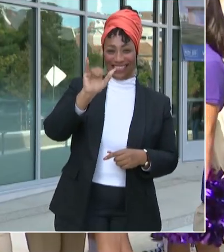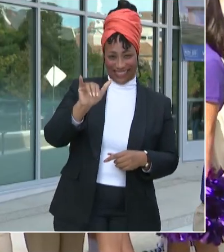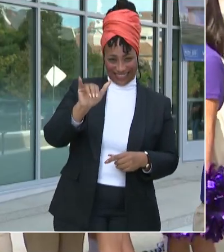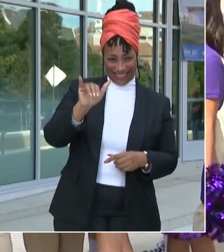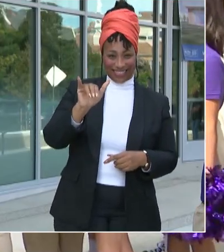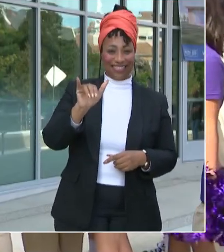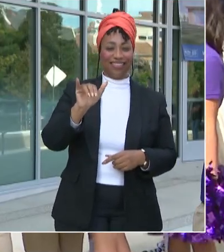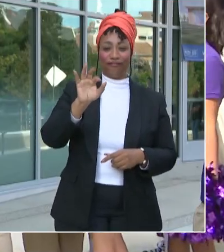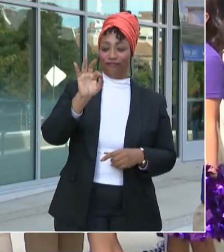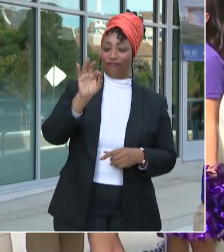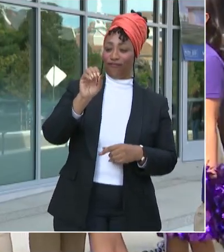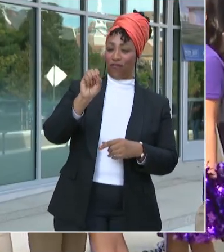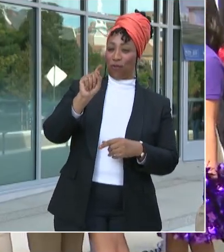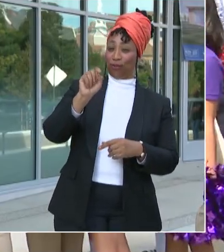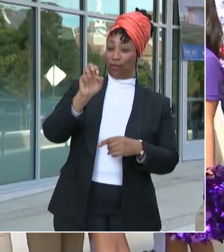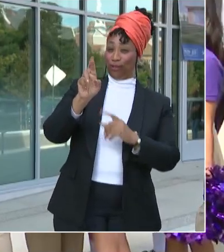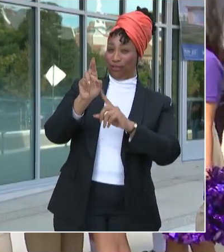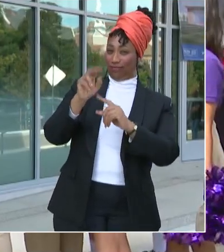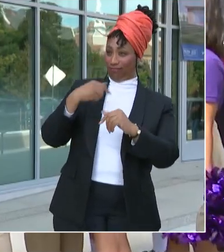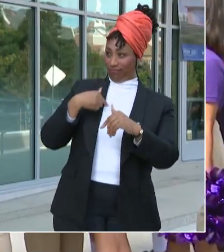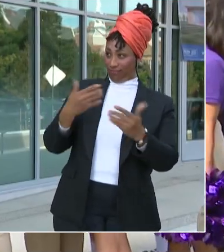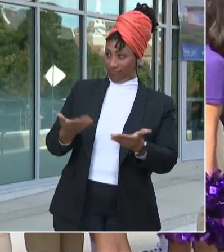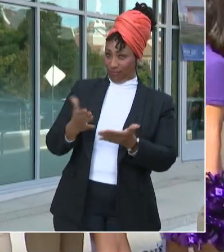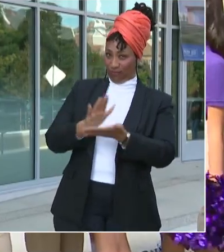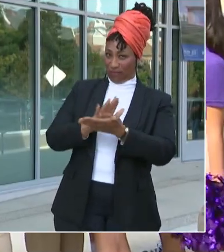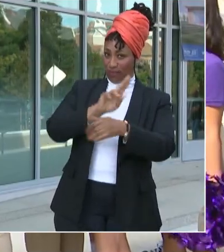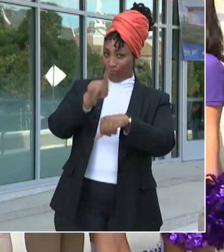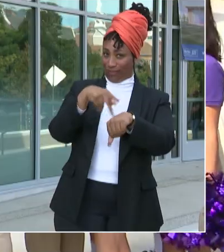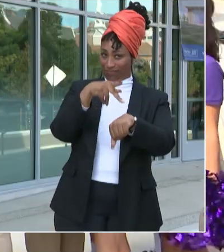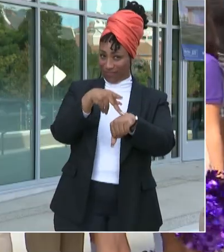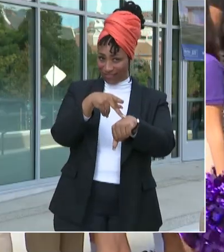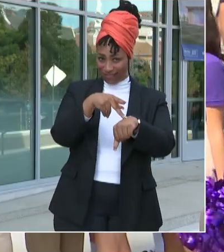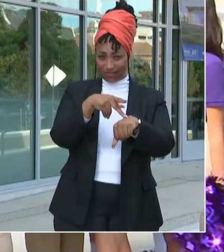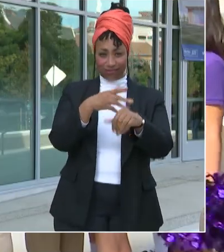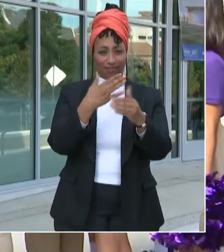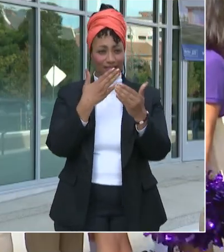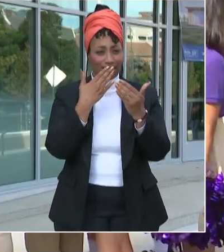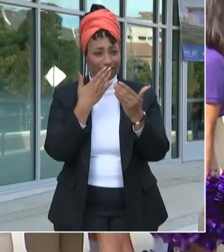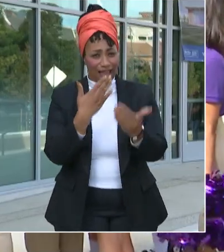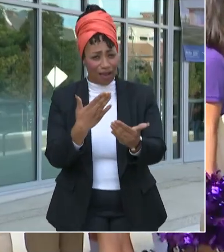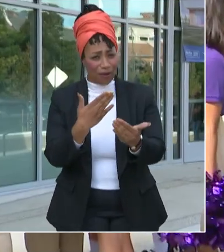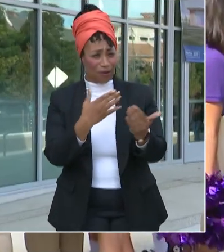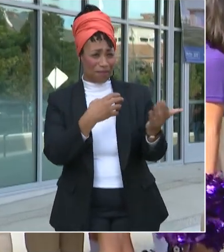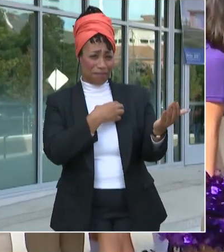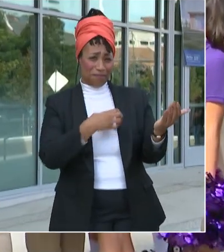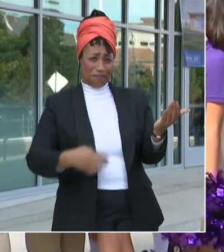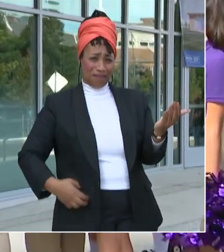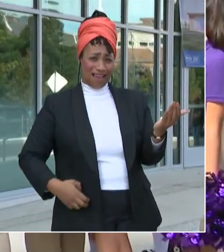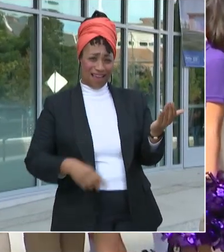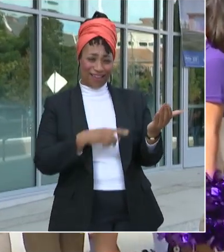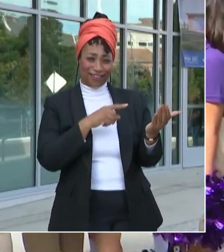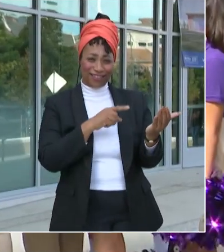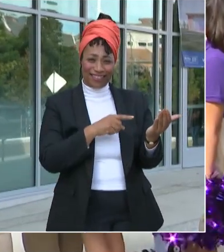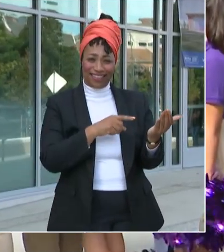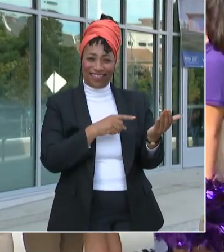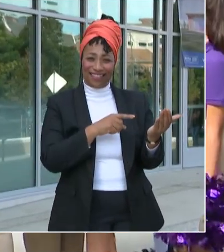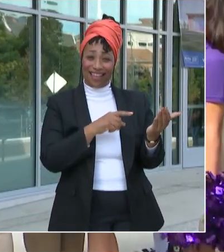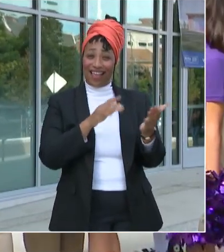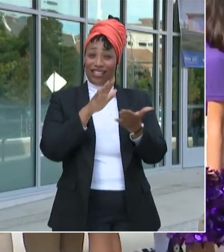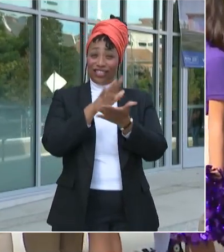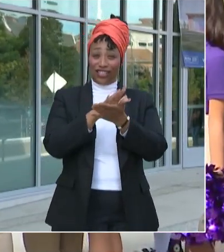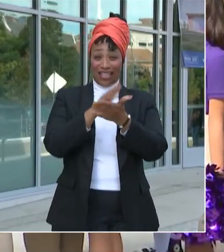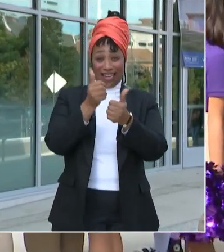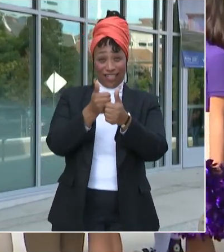School. Thank you to Mayor Bowser, Chancellor Farabee, and the entire DC educational leadership team